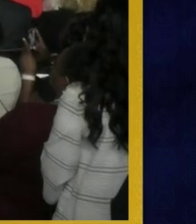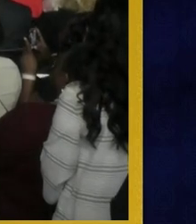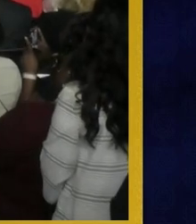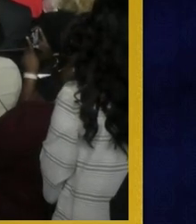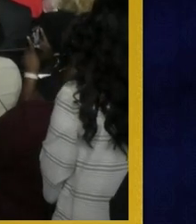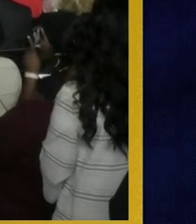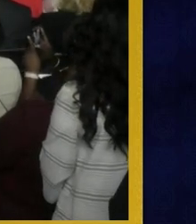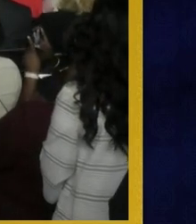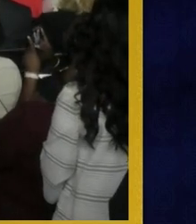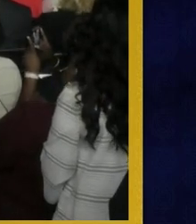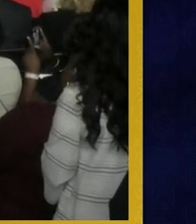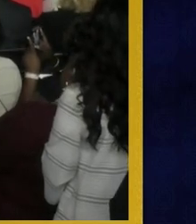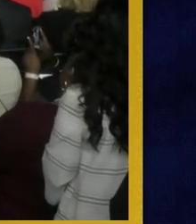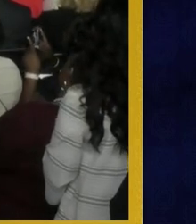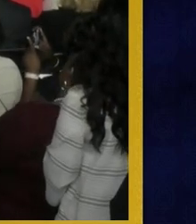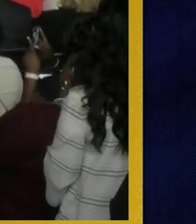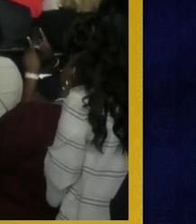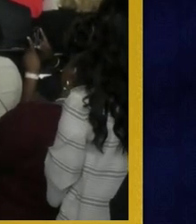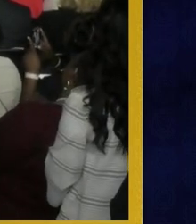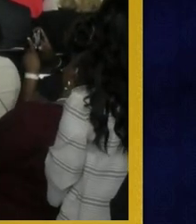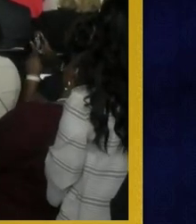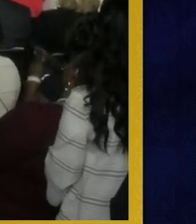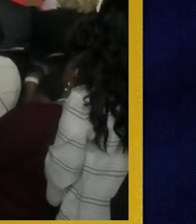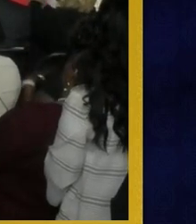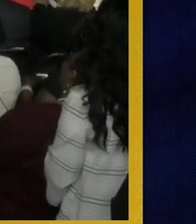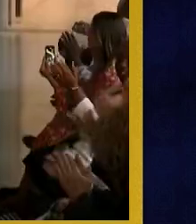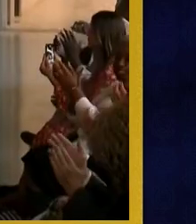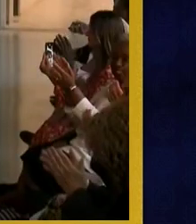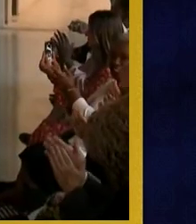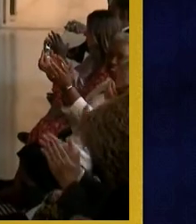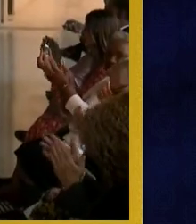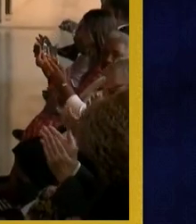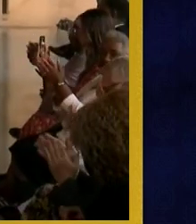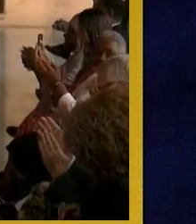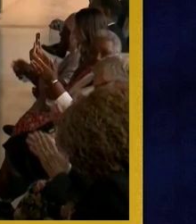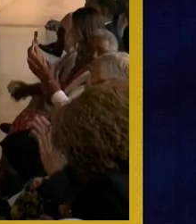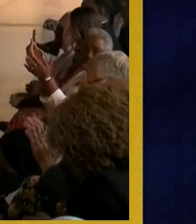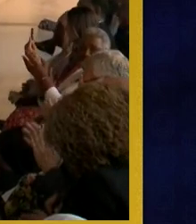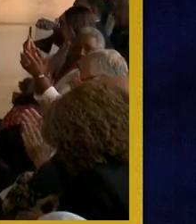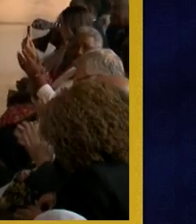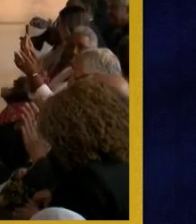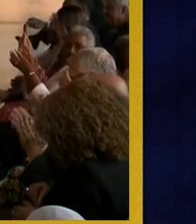Lawson High School, Nashville's newest high school.